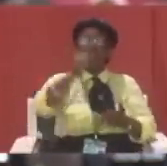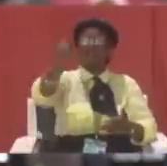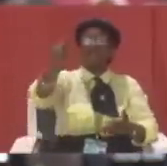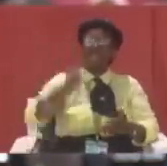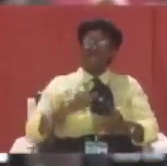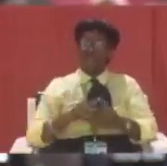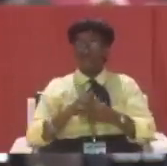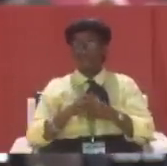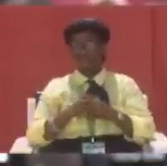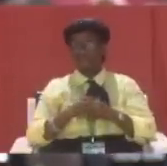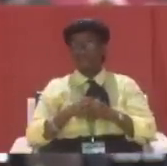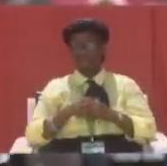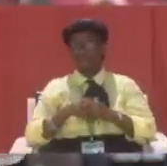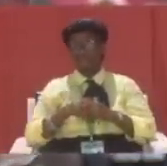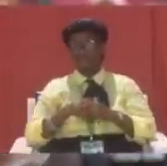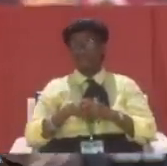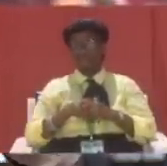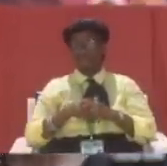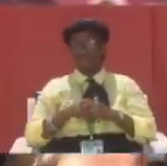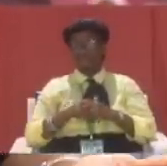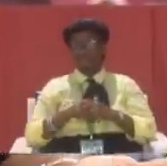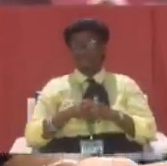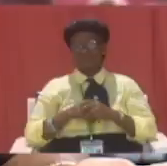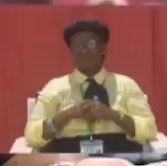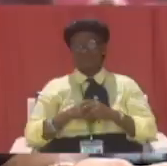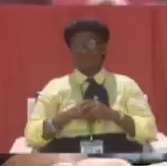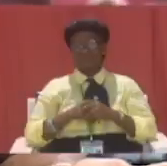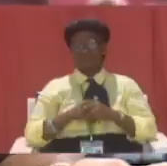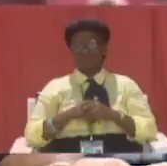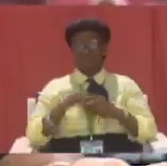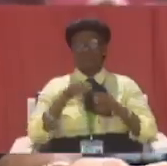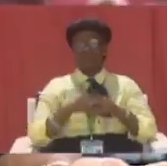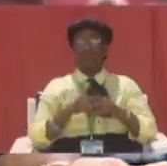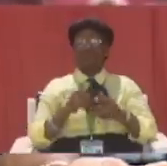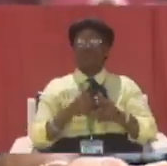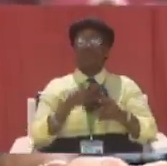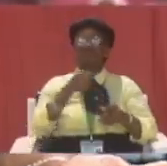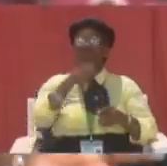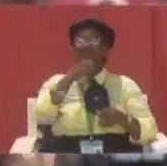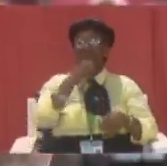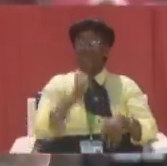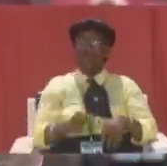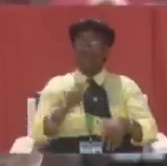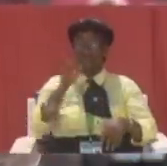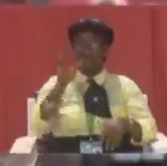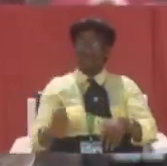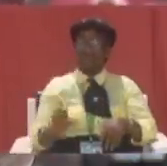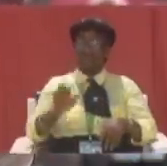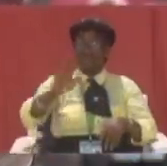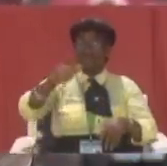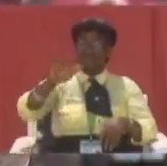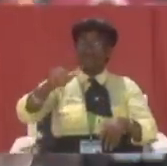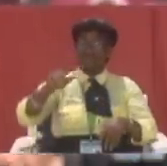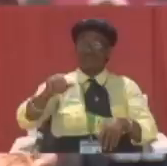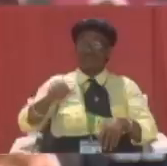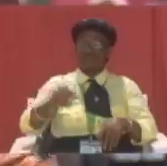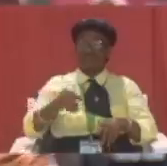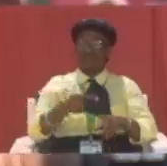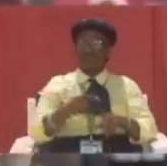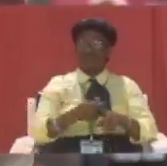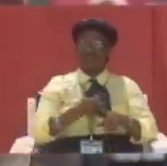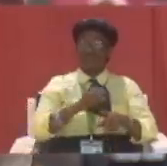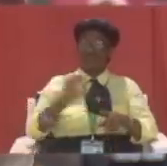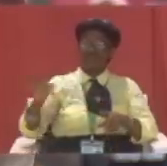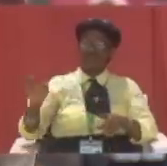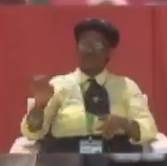In 1 Samuel chapter 16, from verse 11 to 13, 1 Samuel